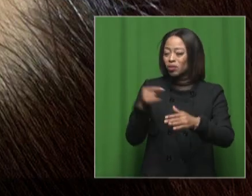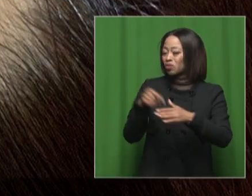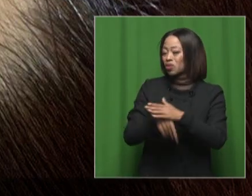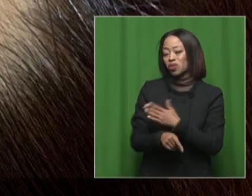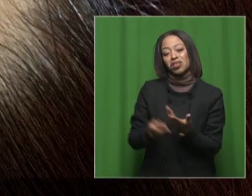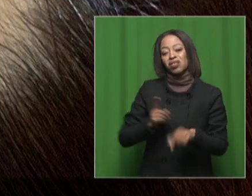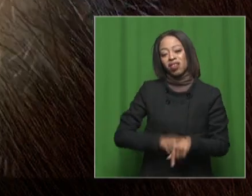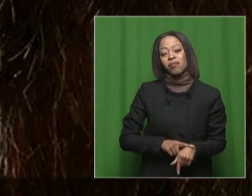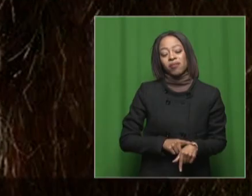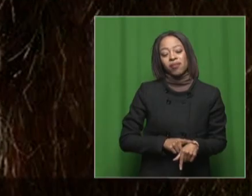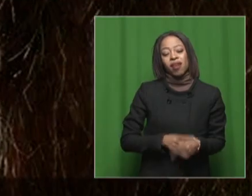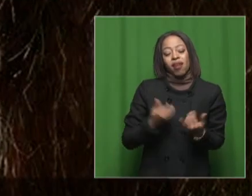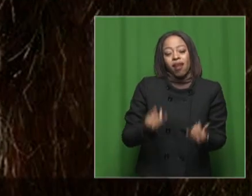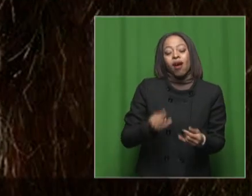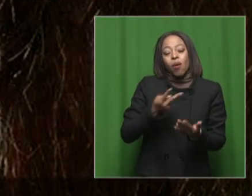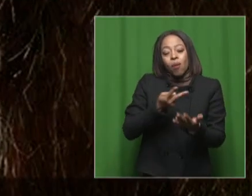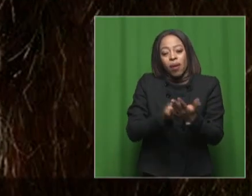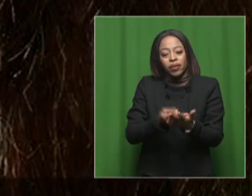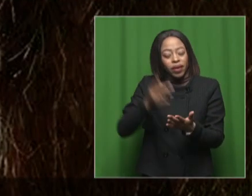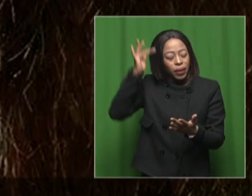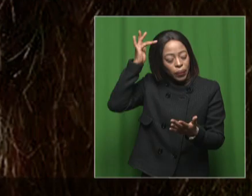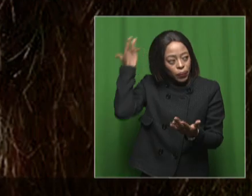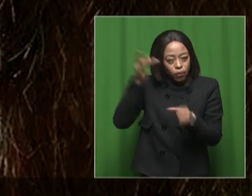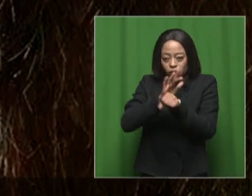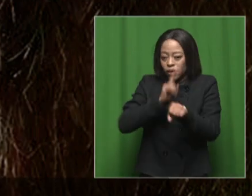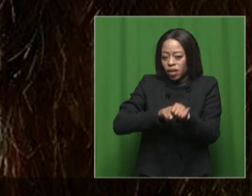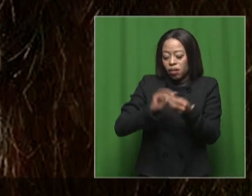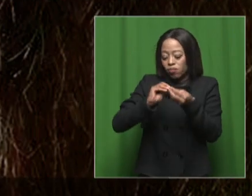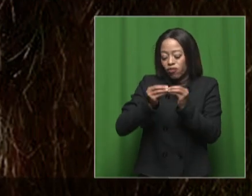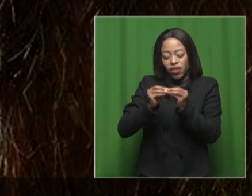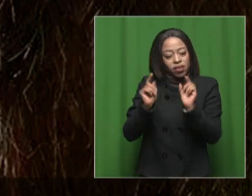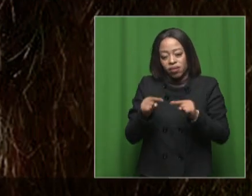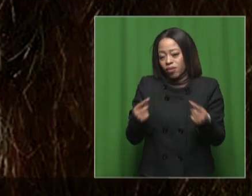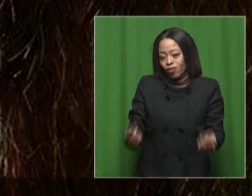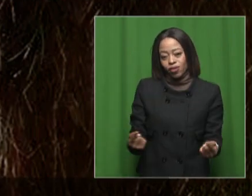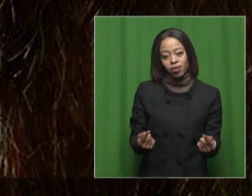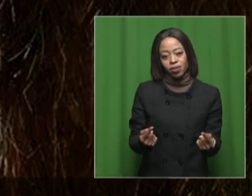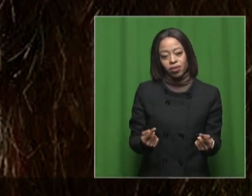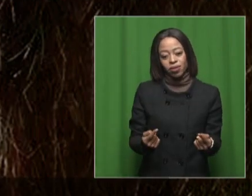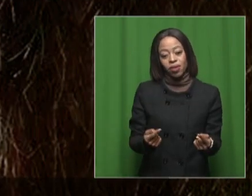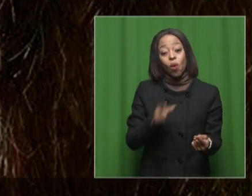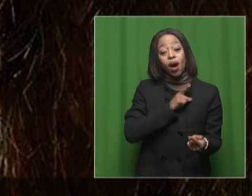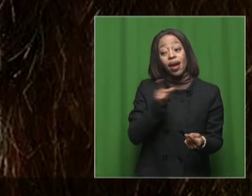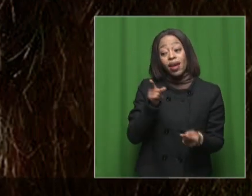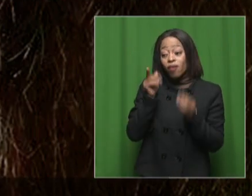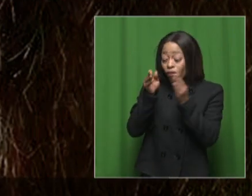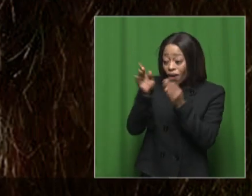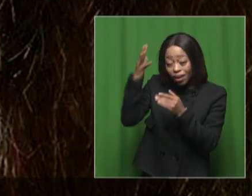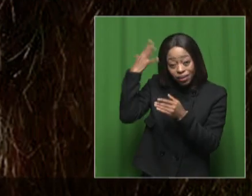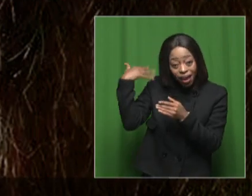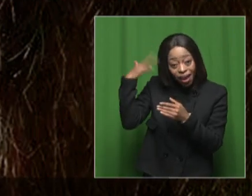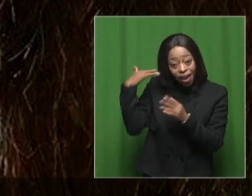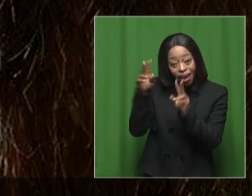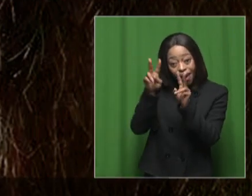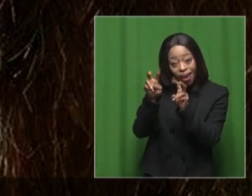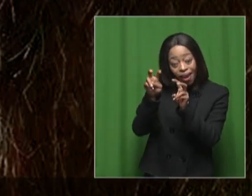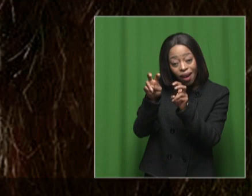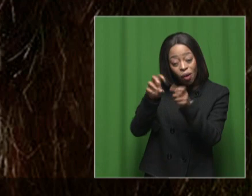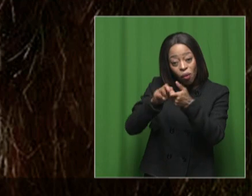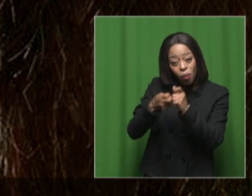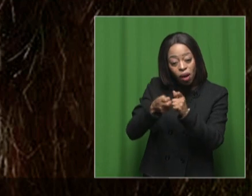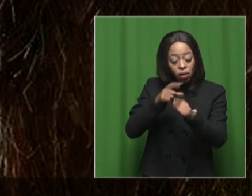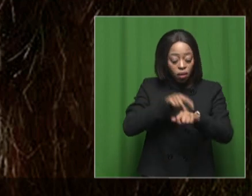patient will have scarring and permanent hair loss, and there's nothing you can do. And I want to also emphasize that when treating hair, it's important that in addition to the